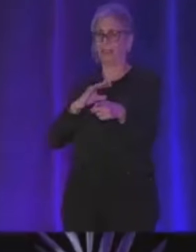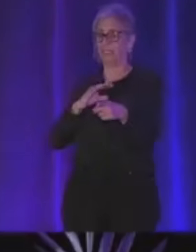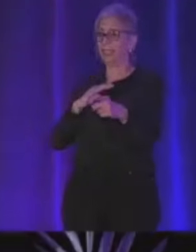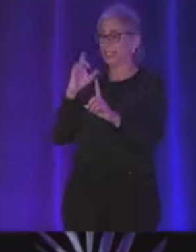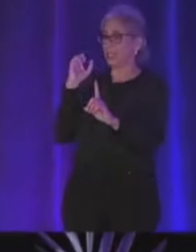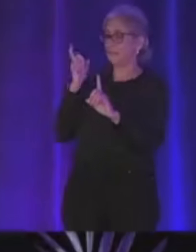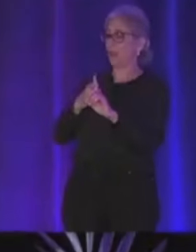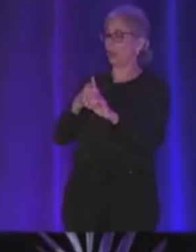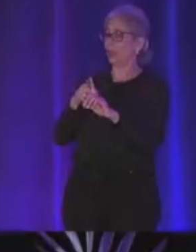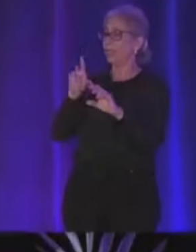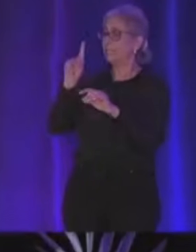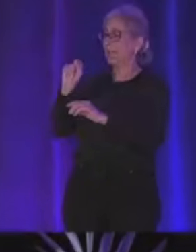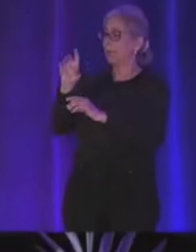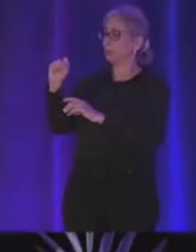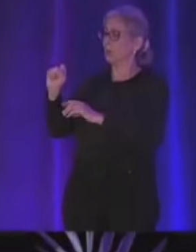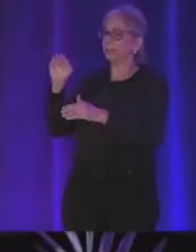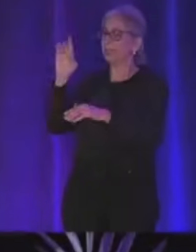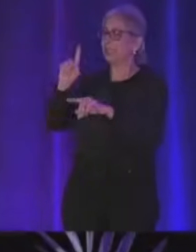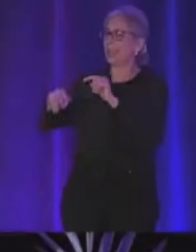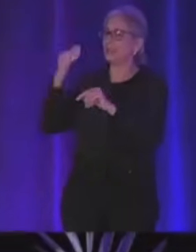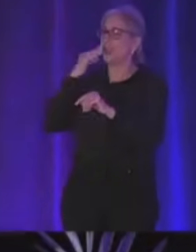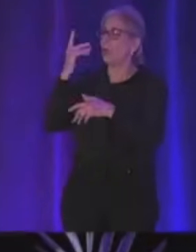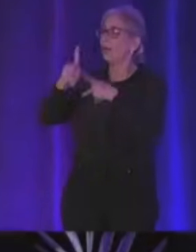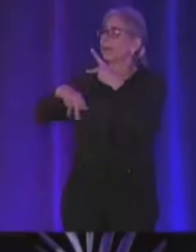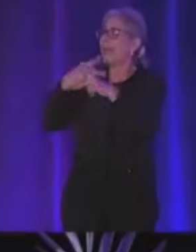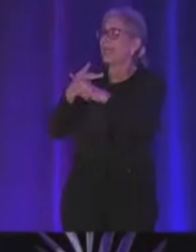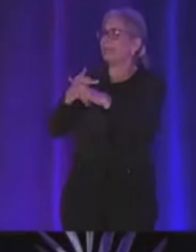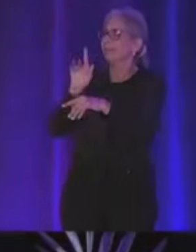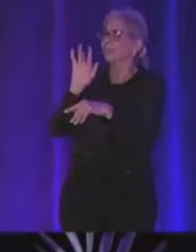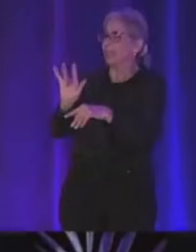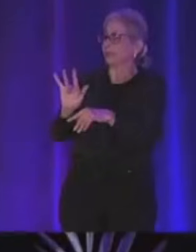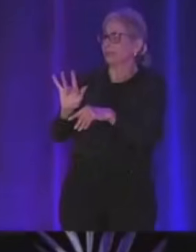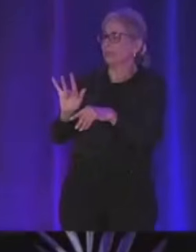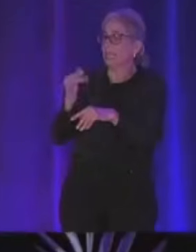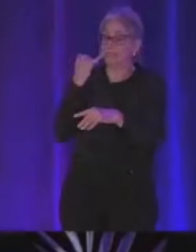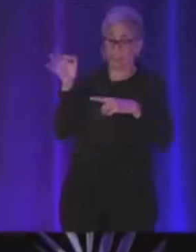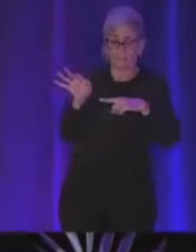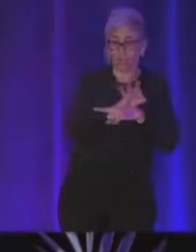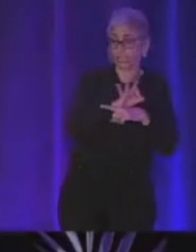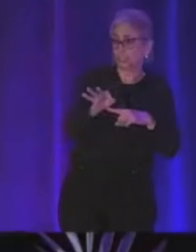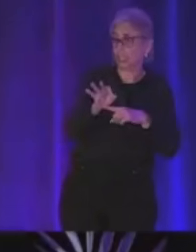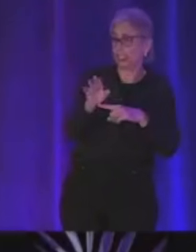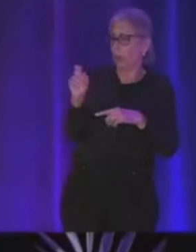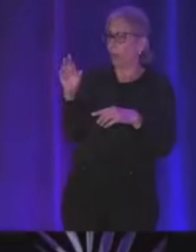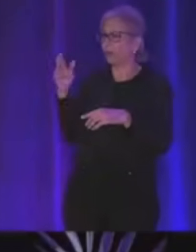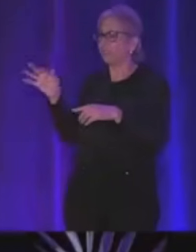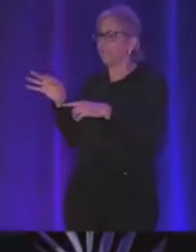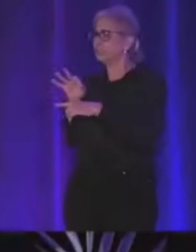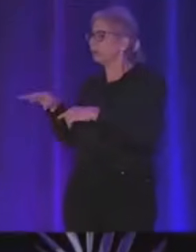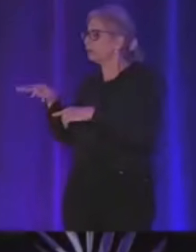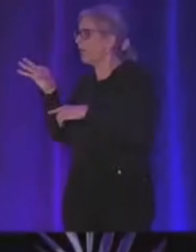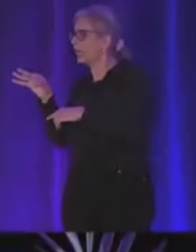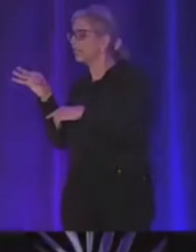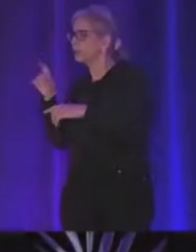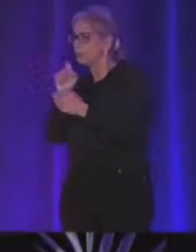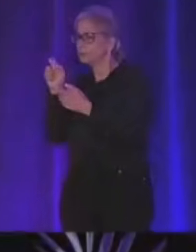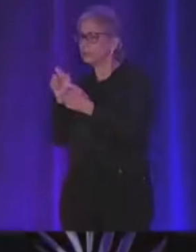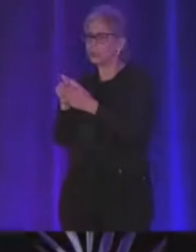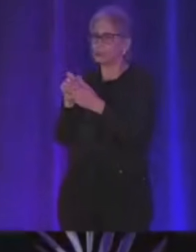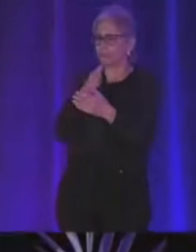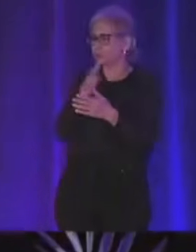no way for TypeScript to know what the type of onClick is. It doesn't know if it's like a function or undefined or function with a particular parameter,